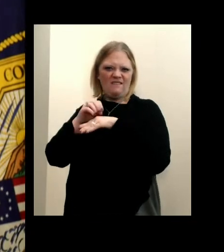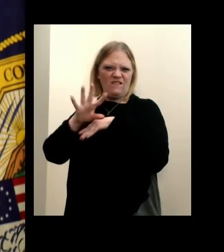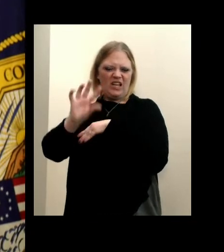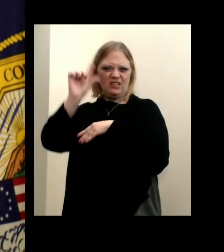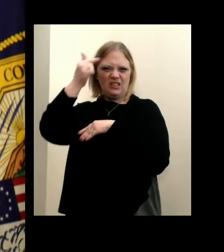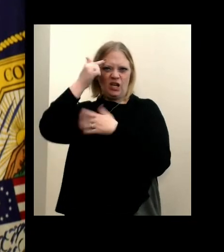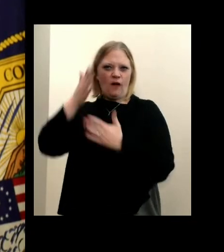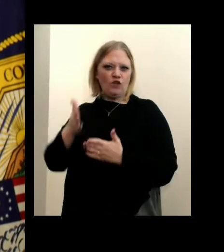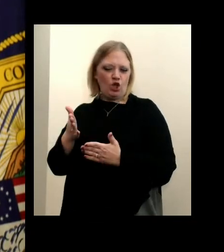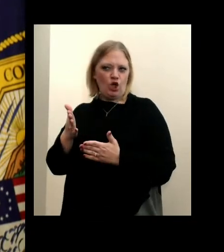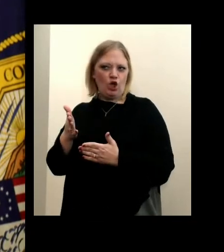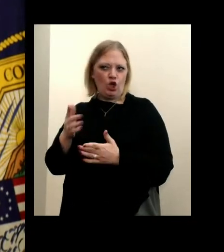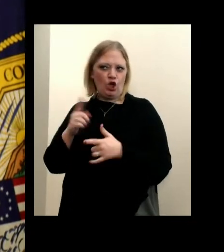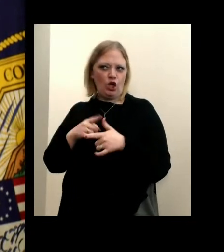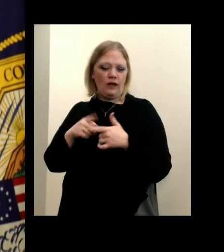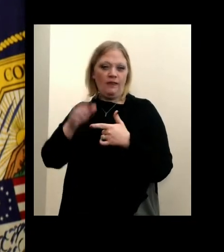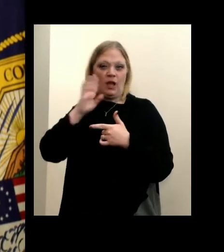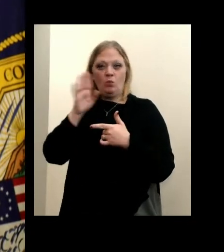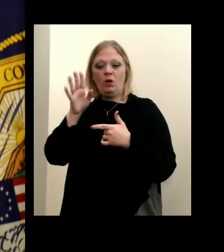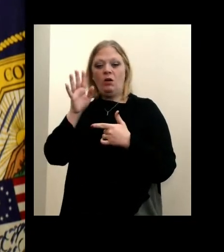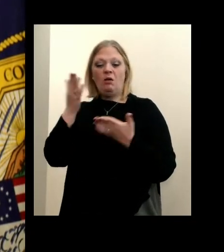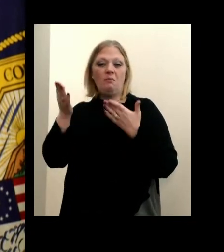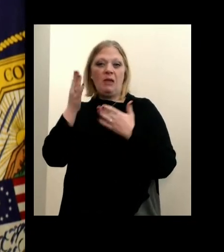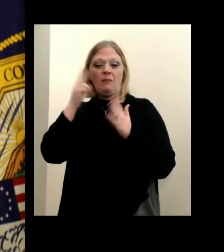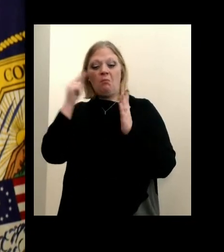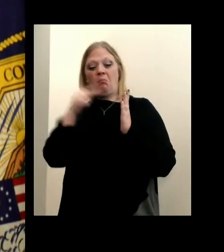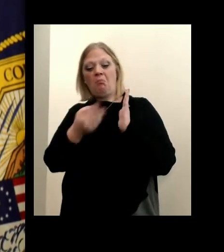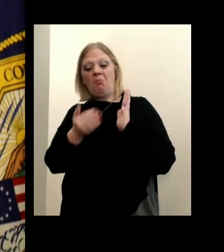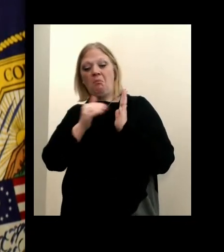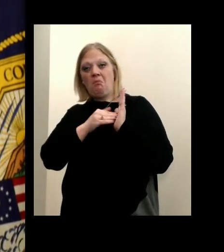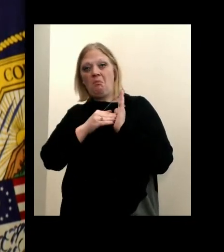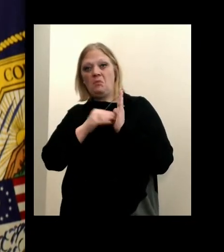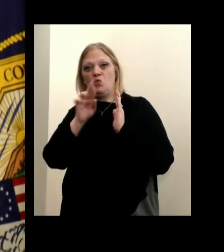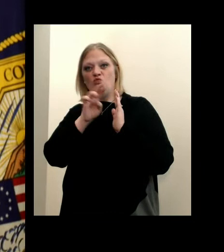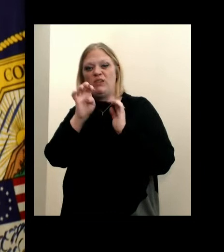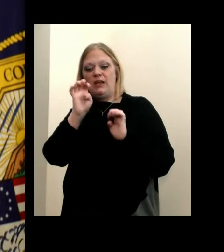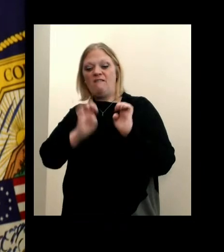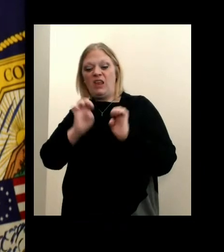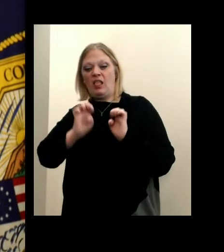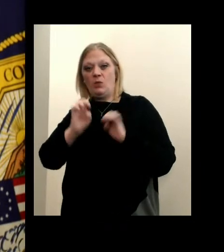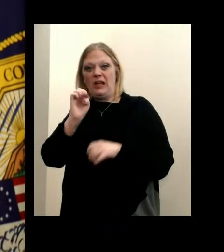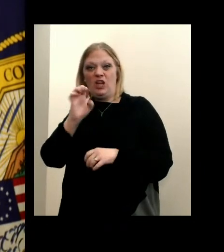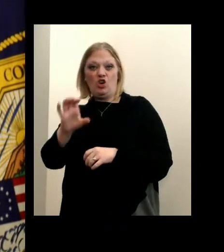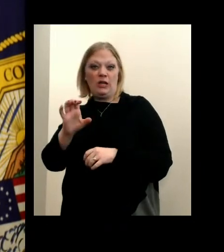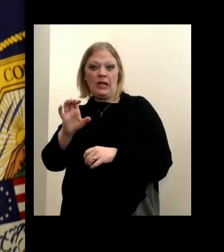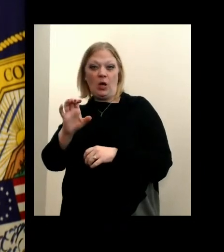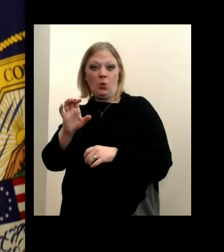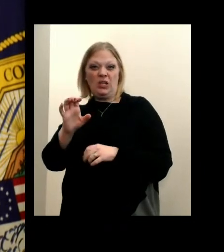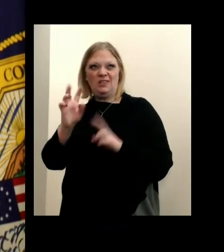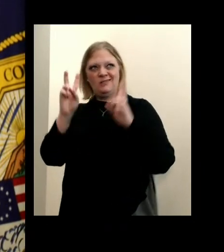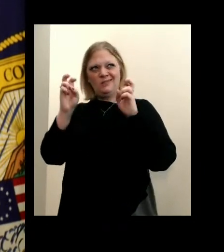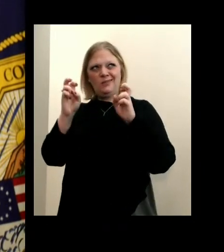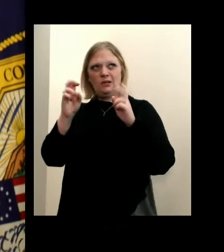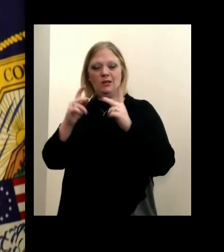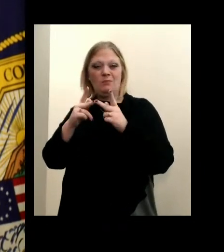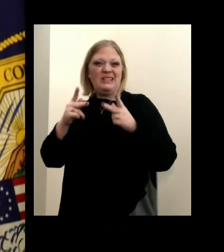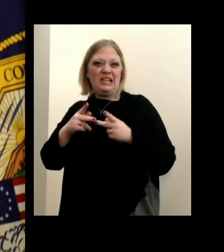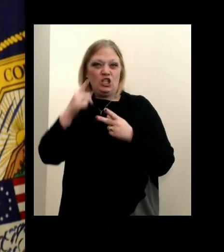taking another look at where we are and reevaluating Erie County's position as far as being able to